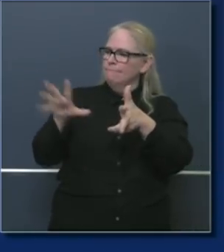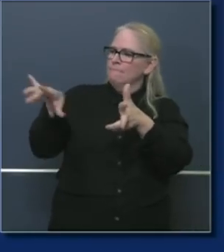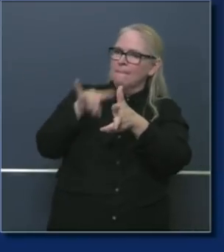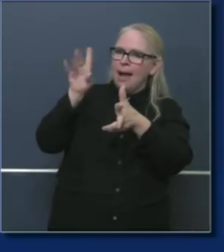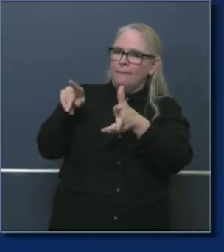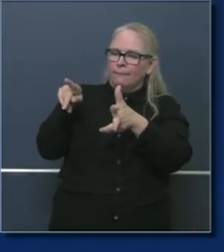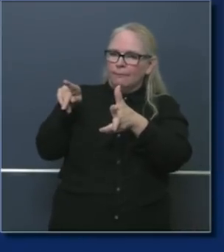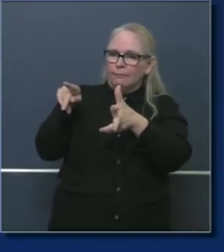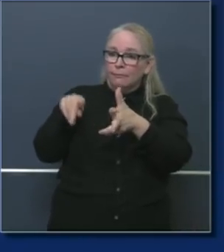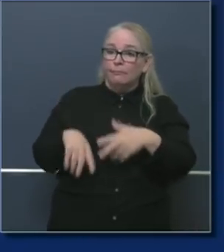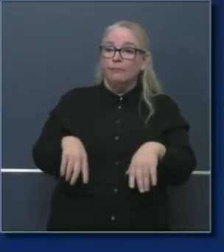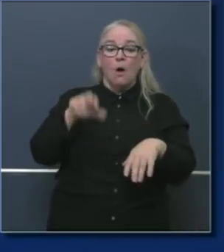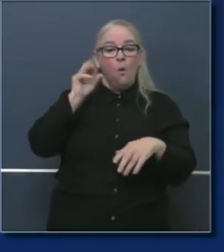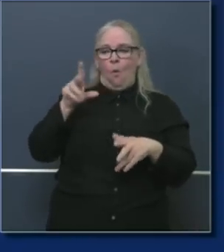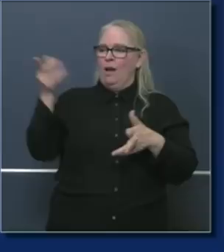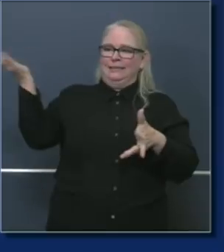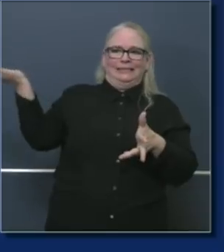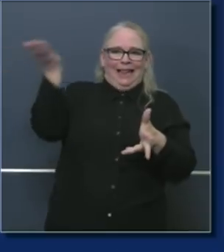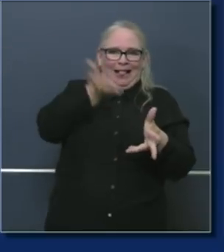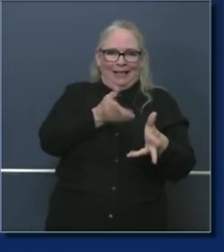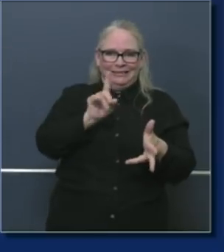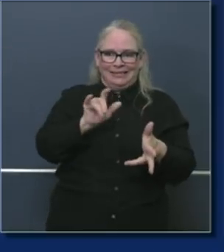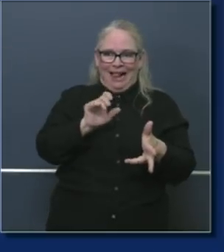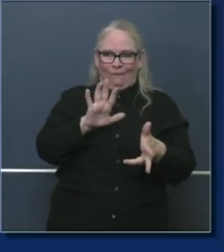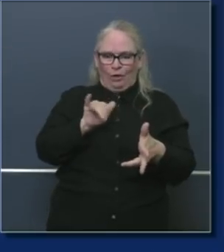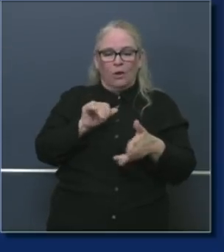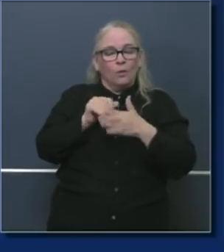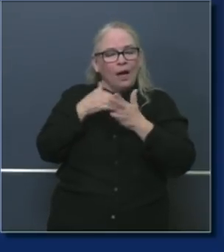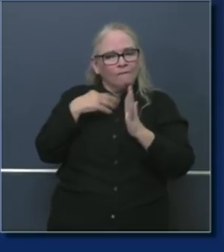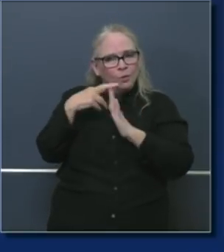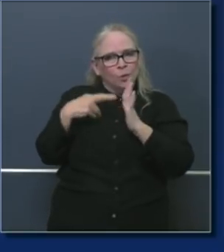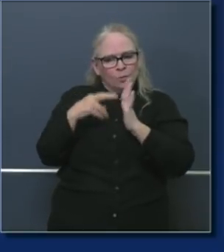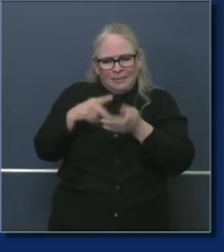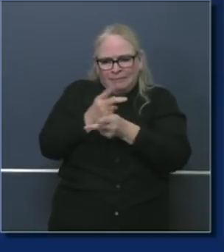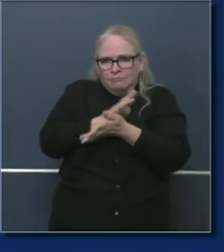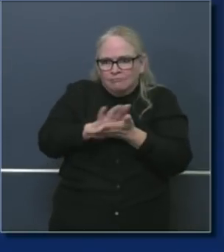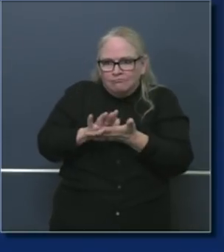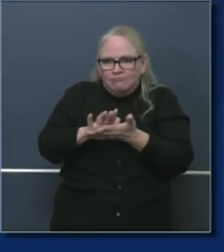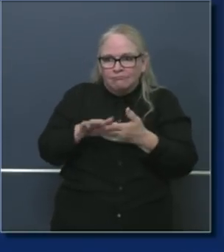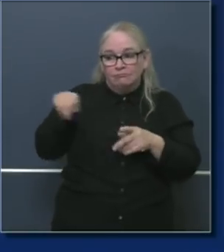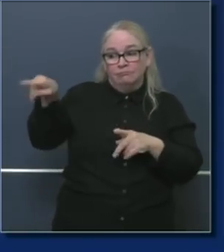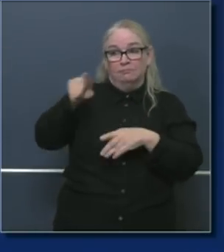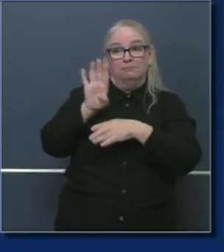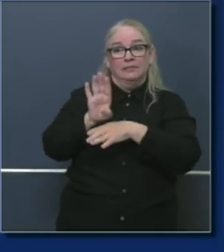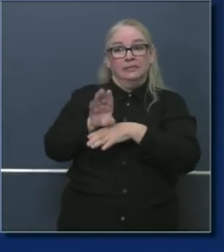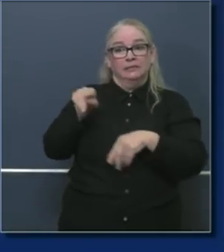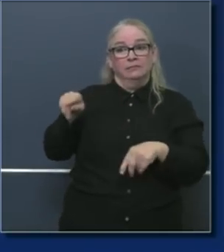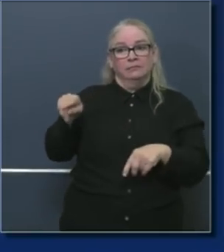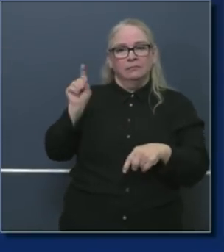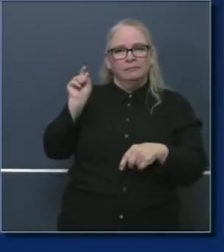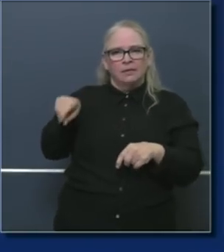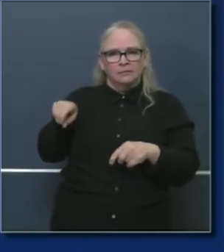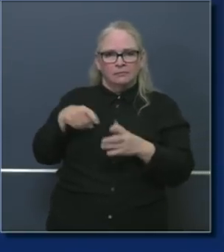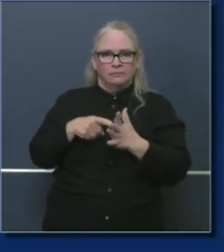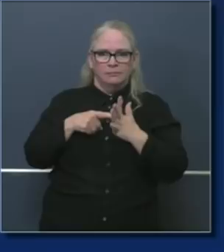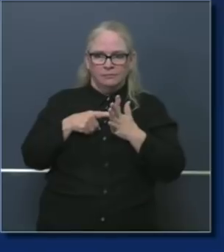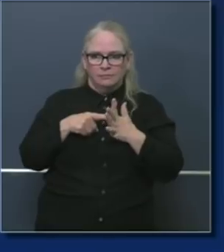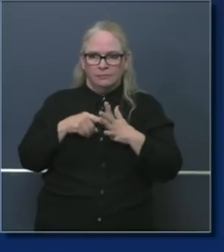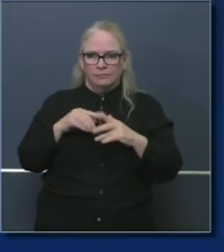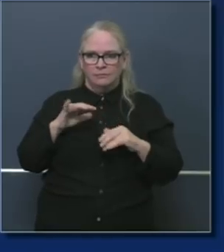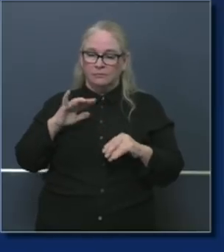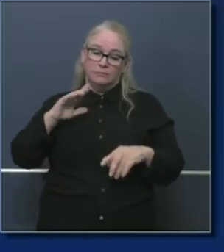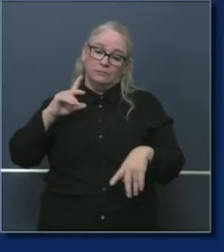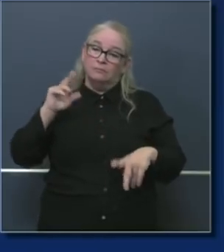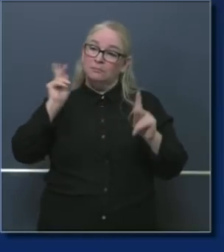distanced way with those modifications. We're encouraging those retailers to install hands-free devices that maybe